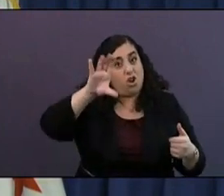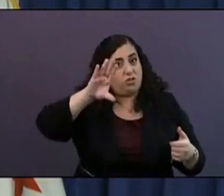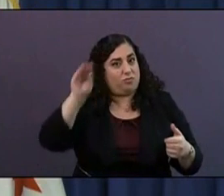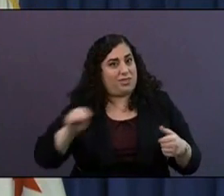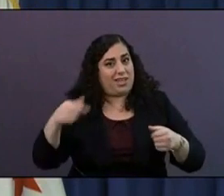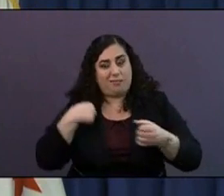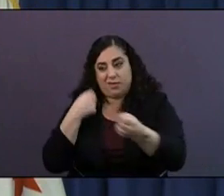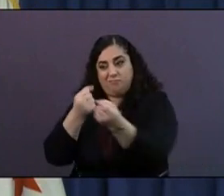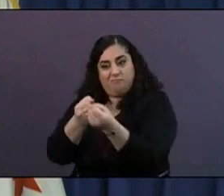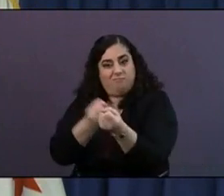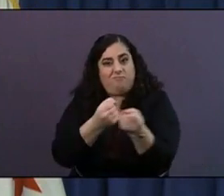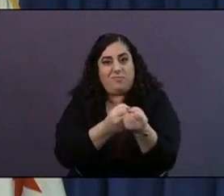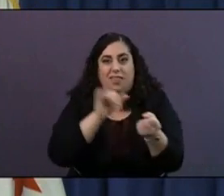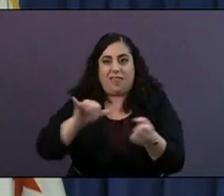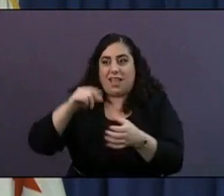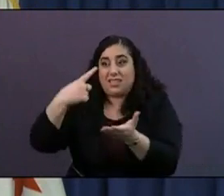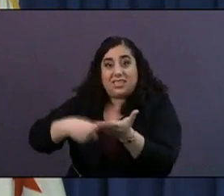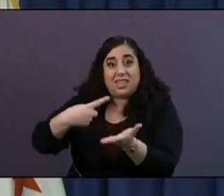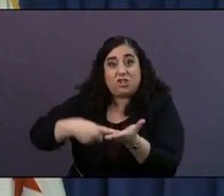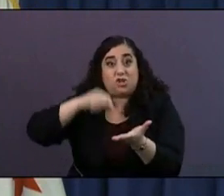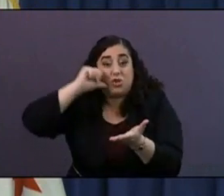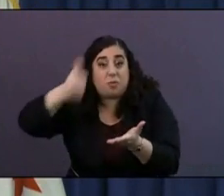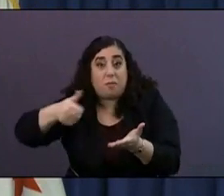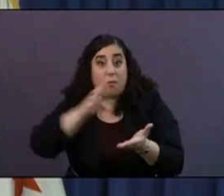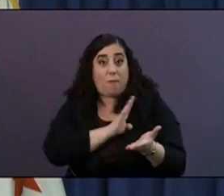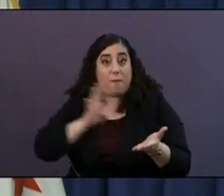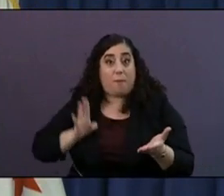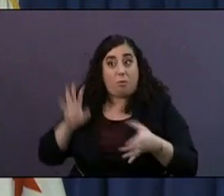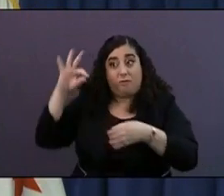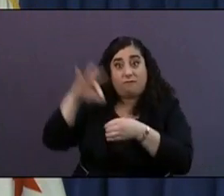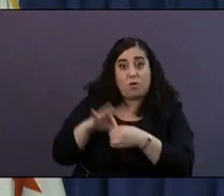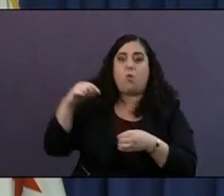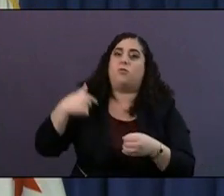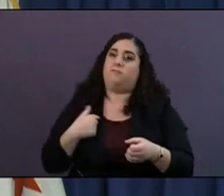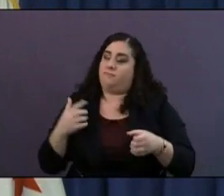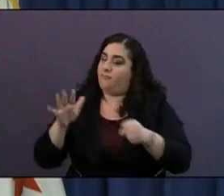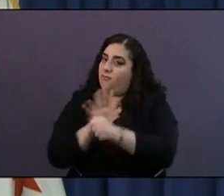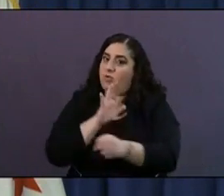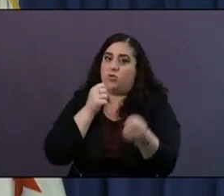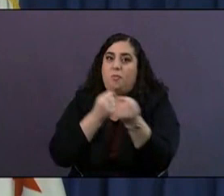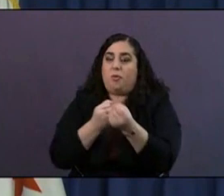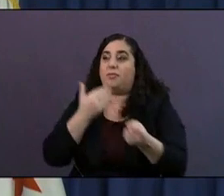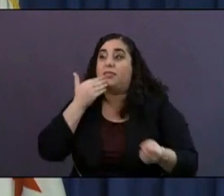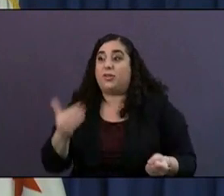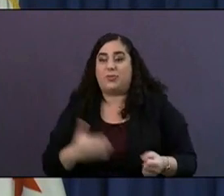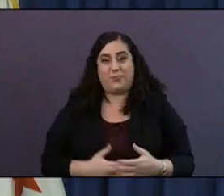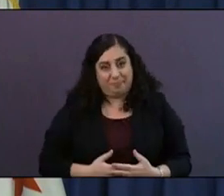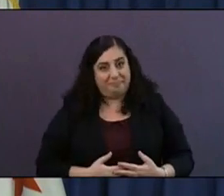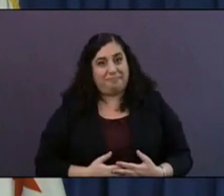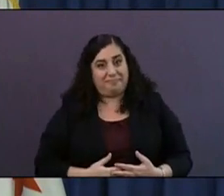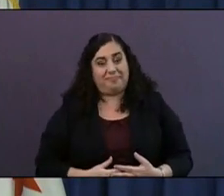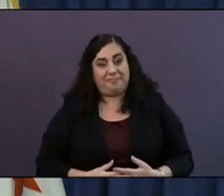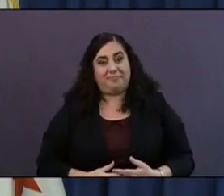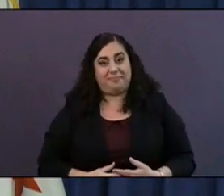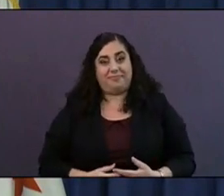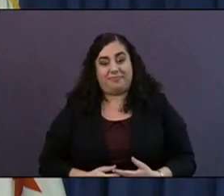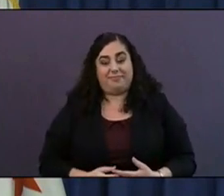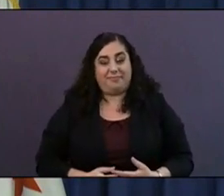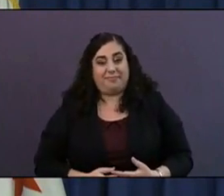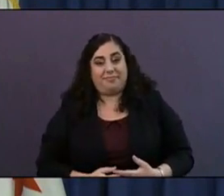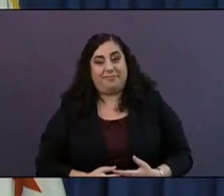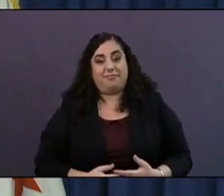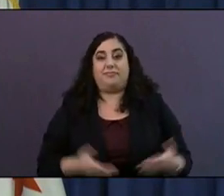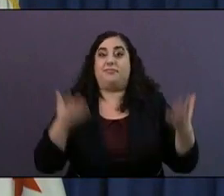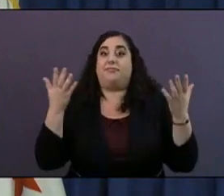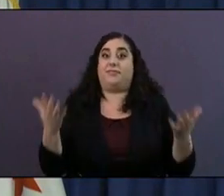tomorrow's actions at the board. So thank you. Thank you again to all of the members of the Board of Supervisors. As I mentioned earlier, I did have the